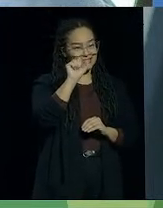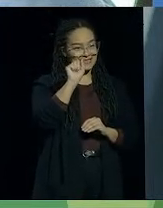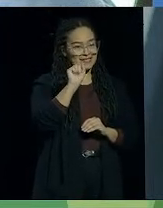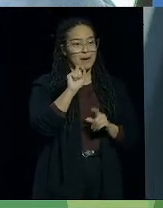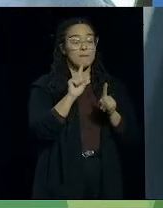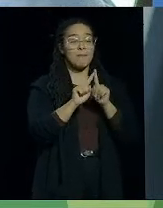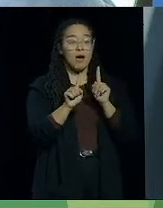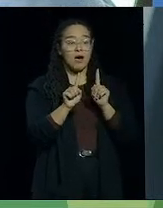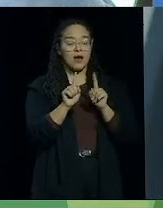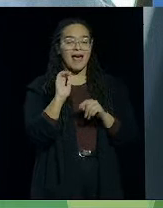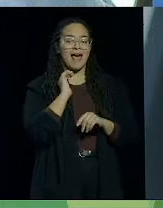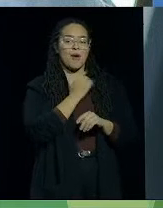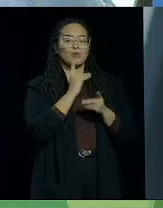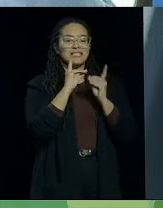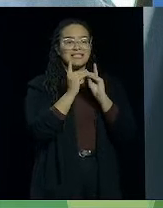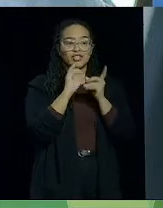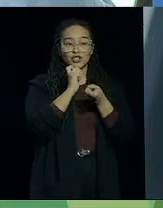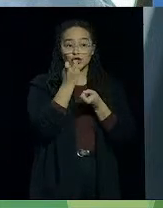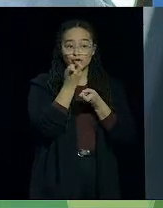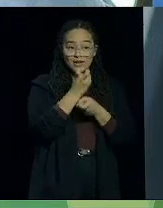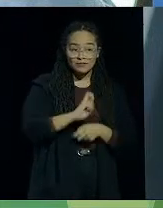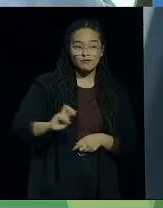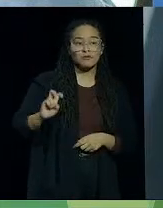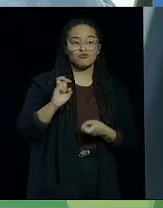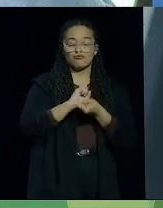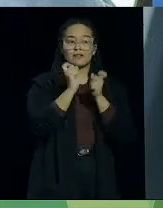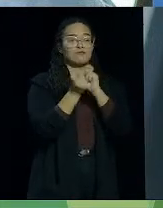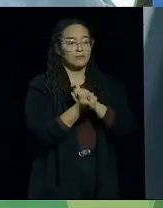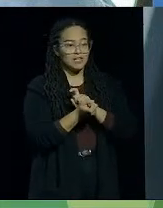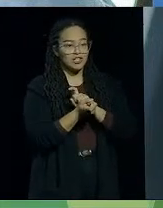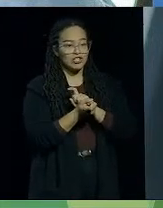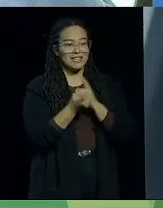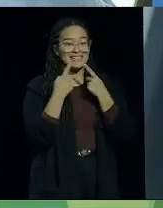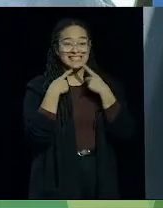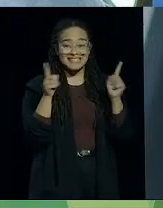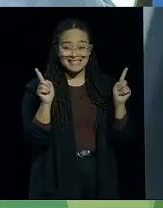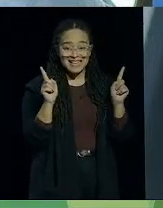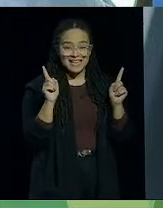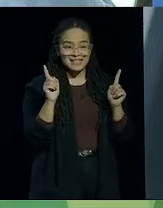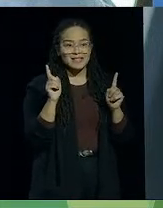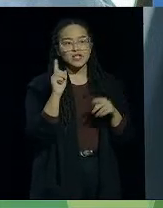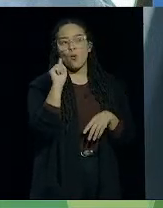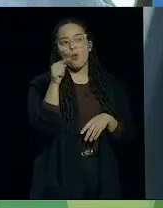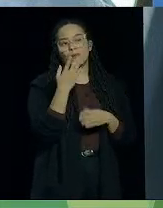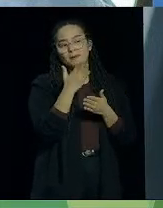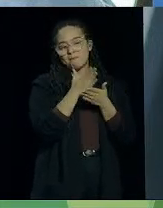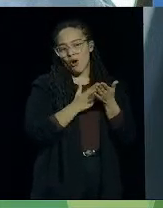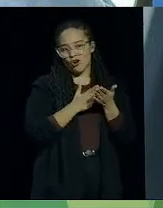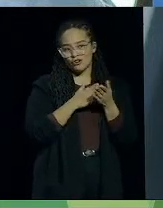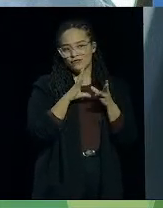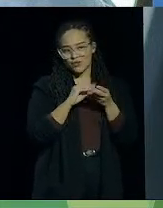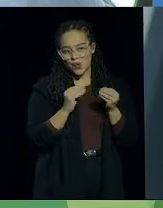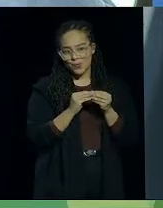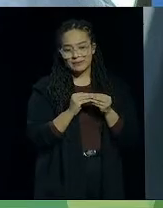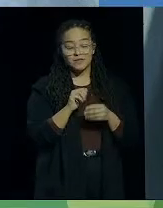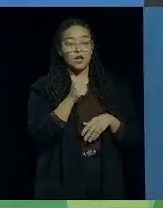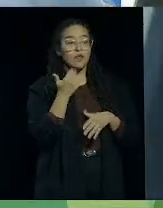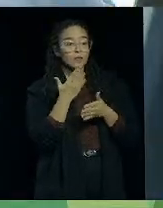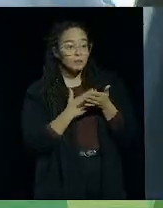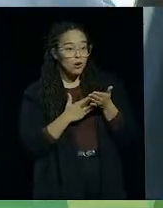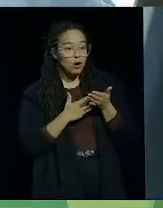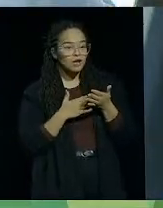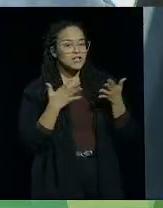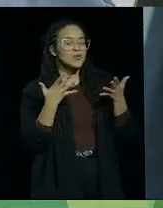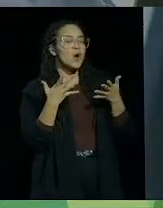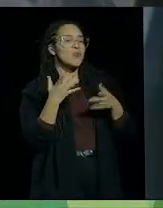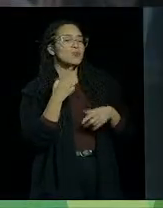our digital transformation and the success we are seeing with software and AI is only part of the story. The other part is